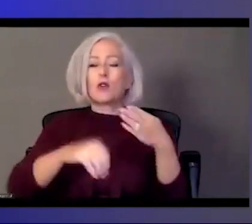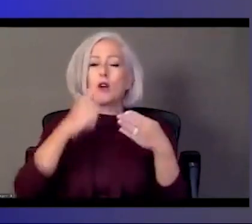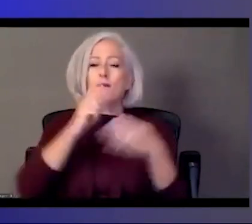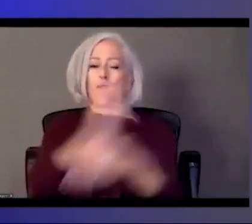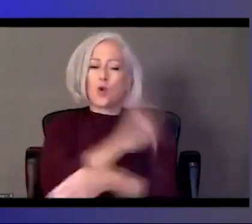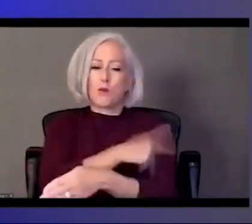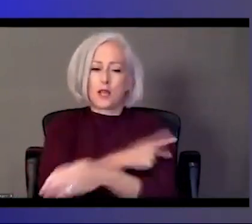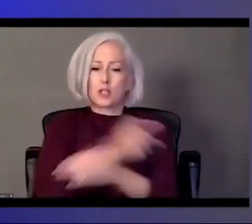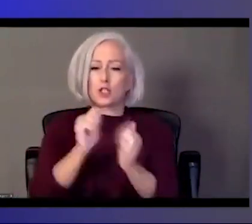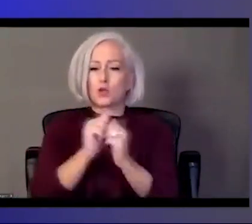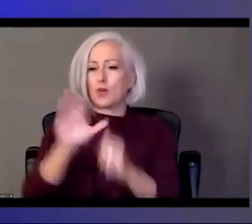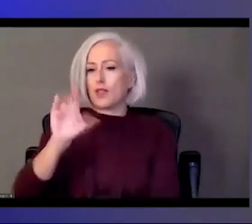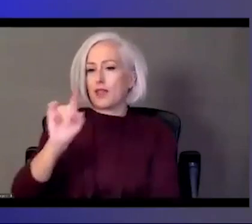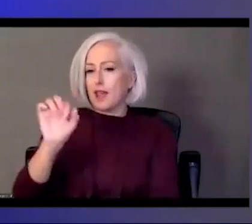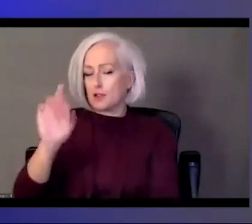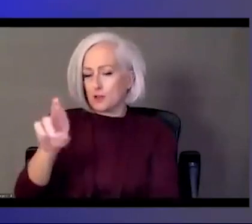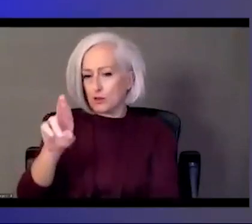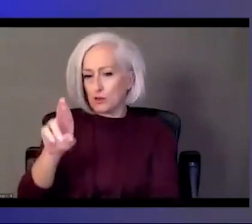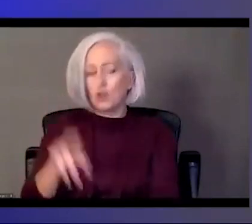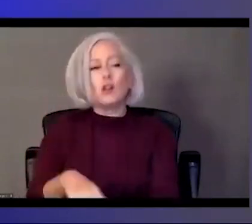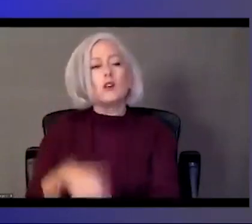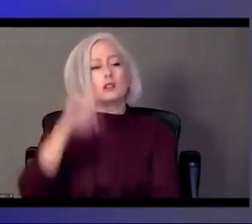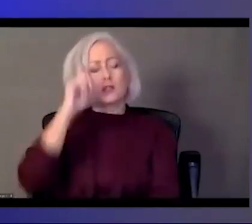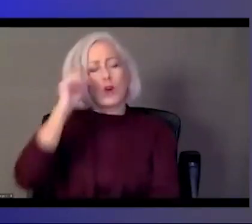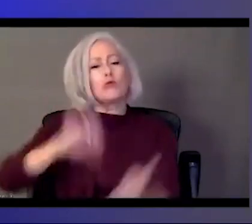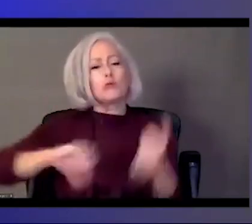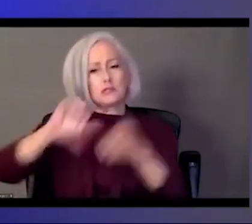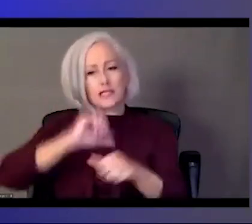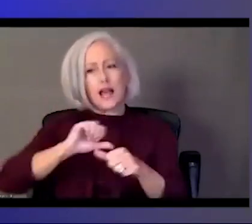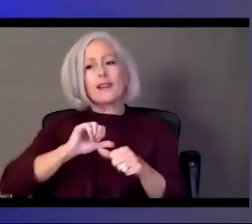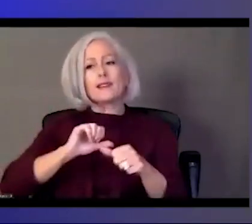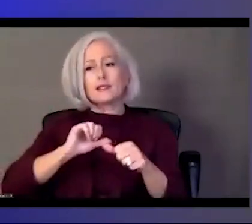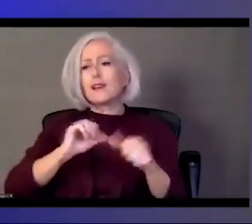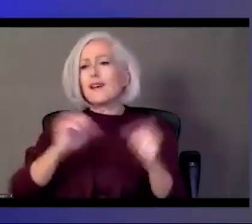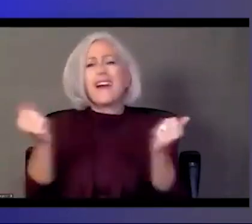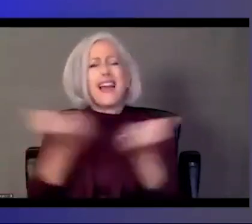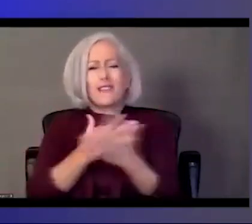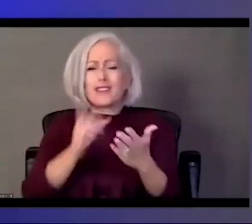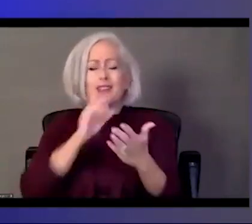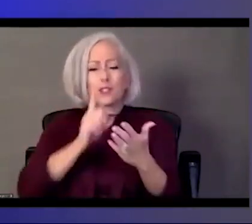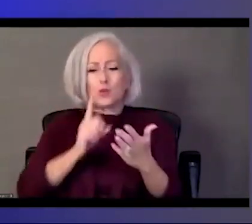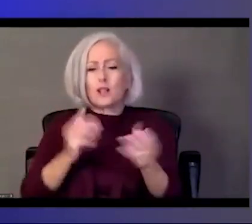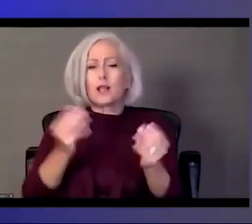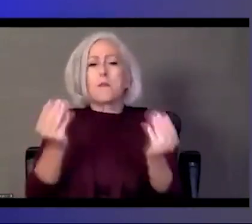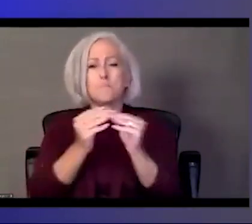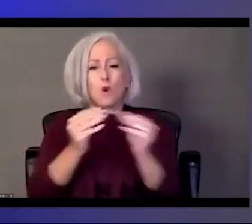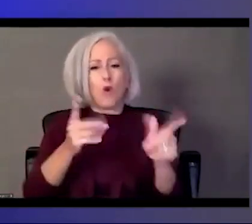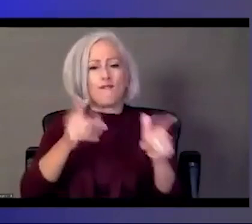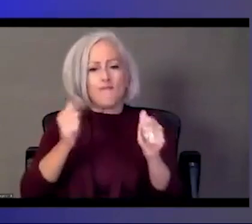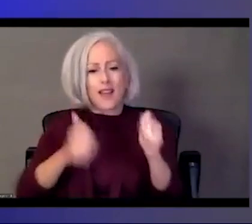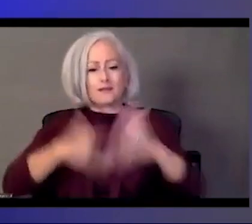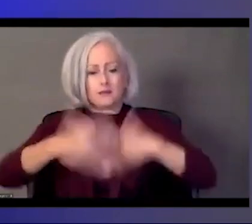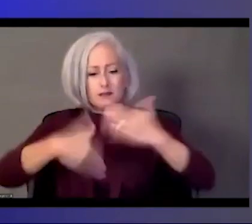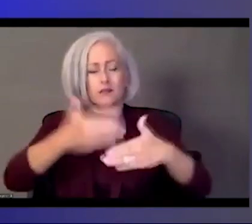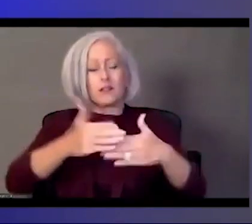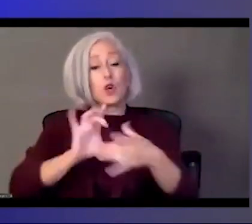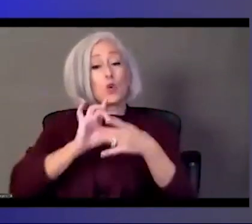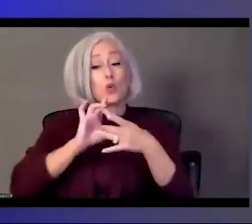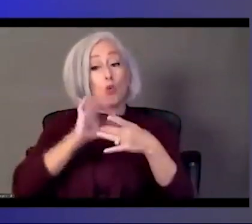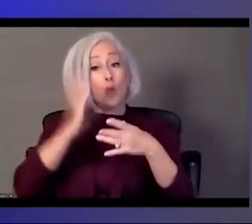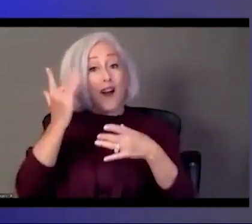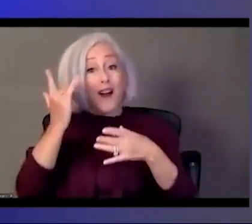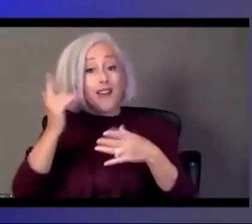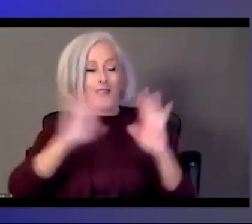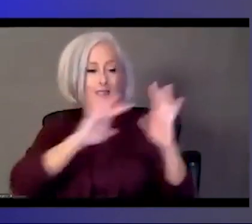all of science is speeding up. I think the broadening of communication through the internet has